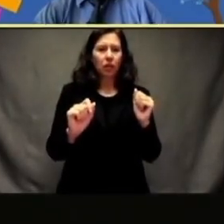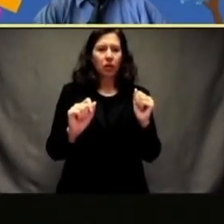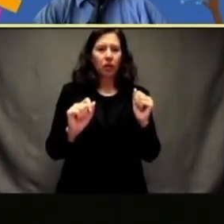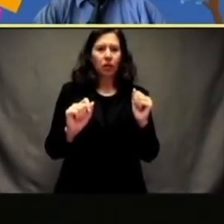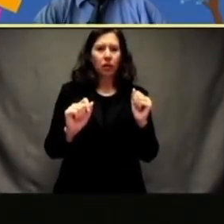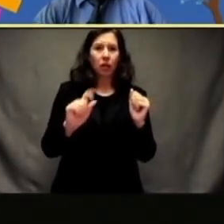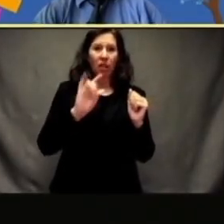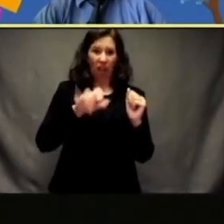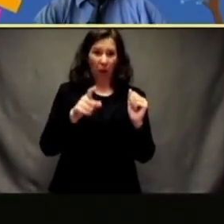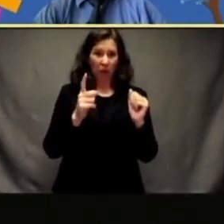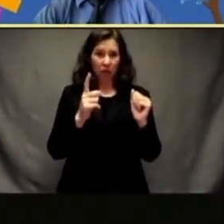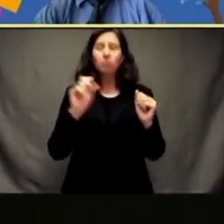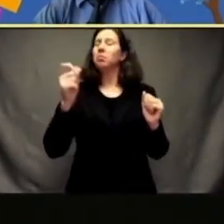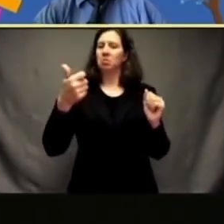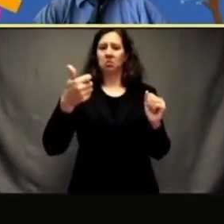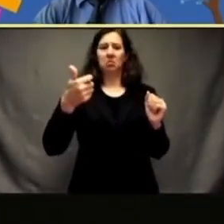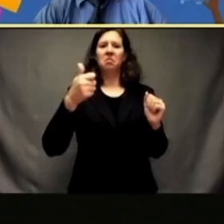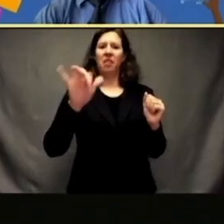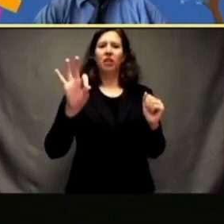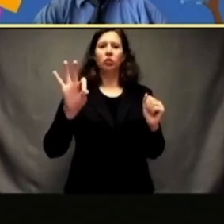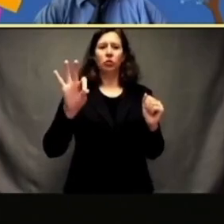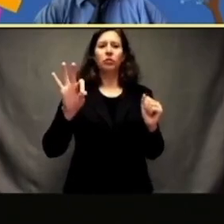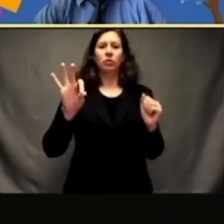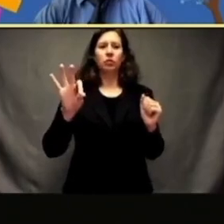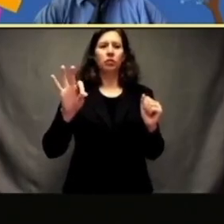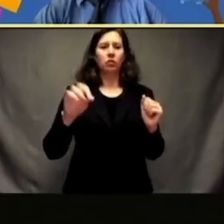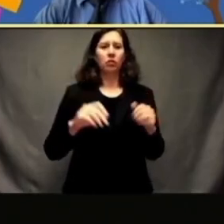This one? Okay, that one is fine.